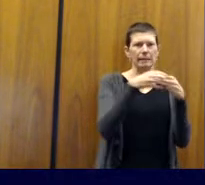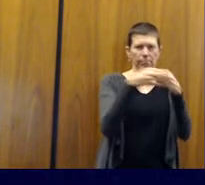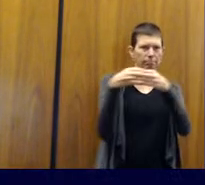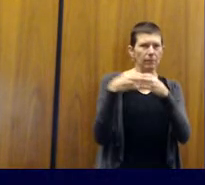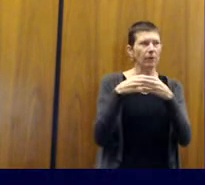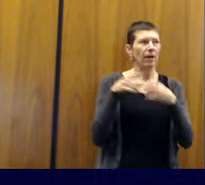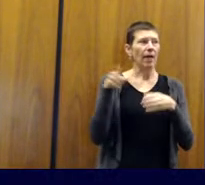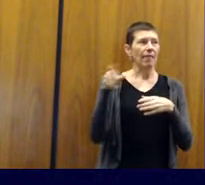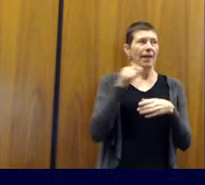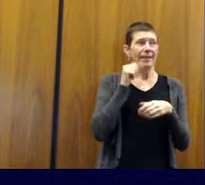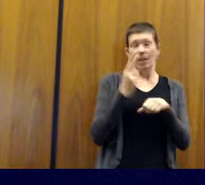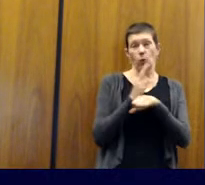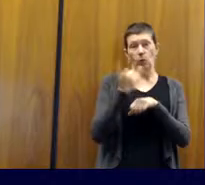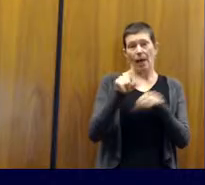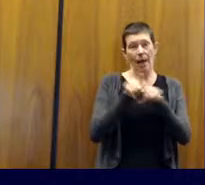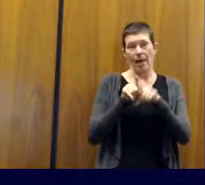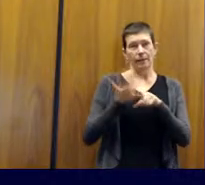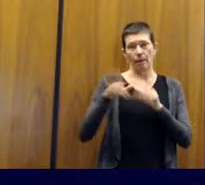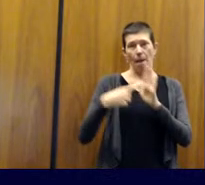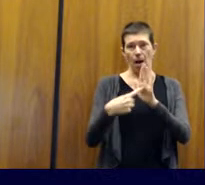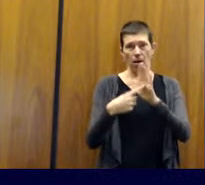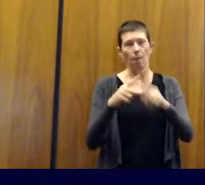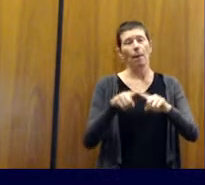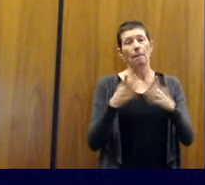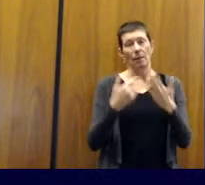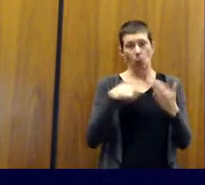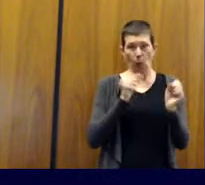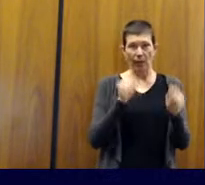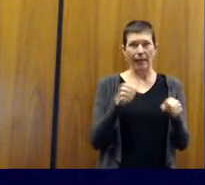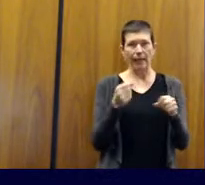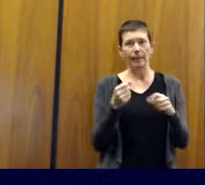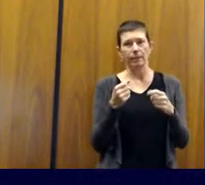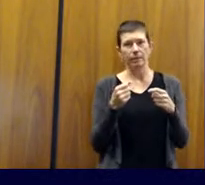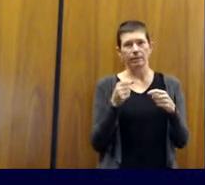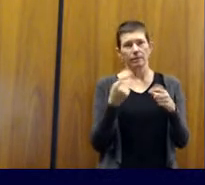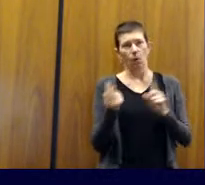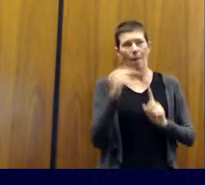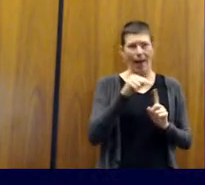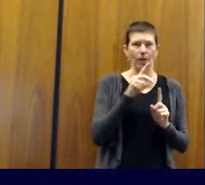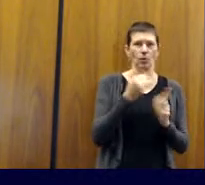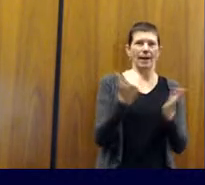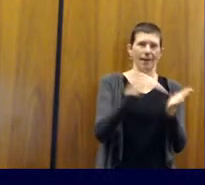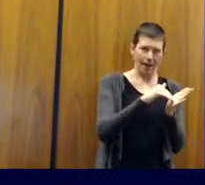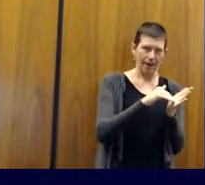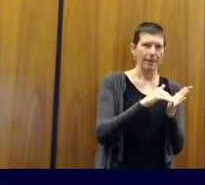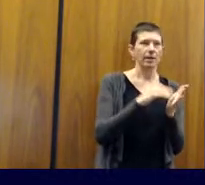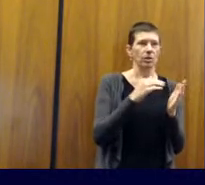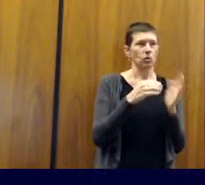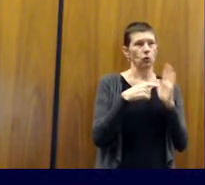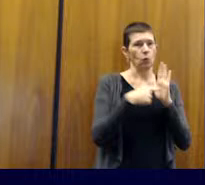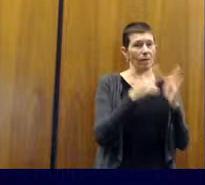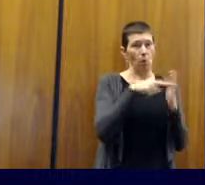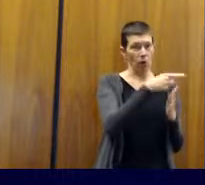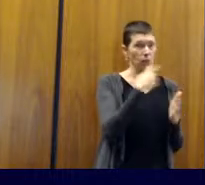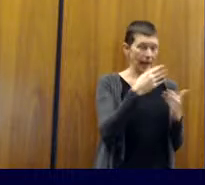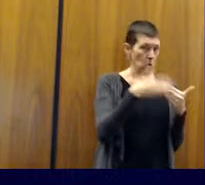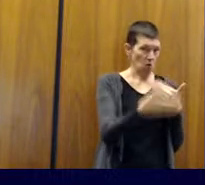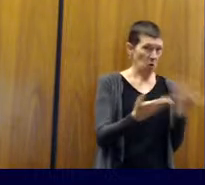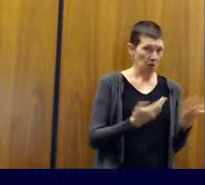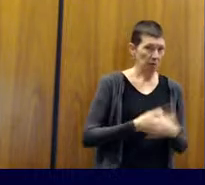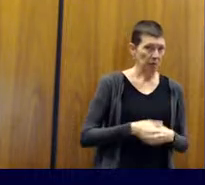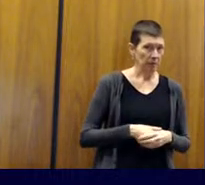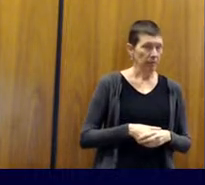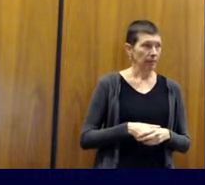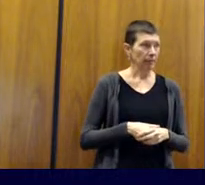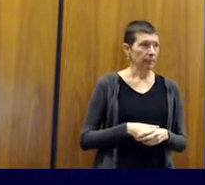didn't use that as a model, but maybe we could kind of get back to that to a certain degree to reflect what you're saying going forward.